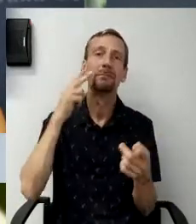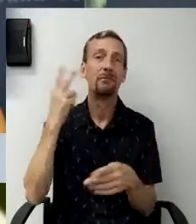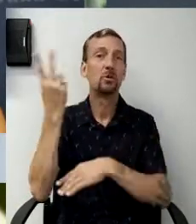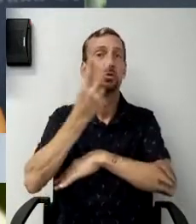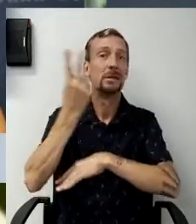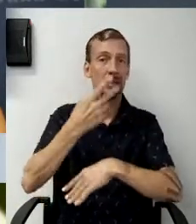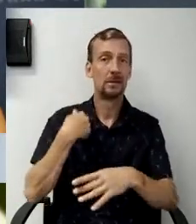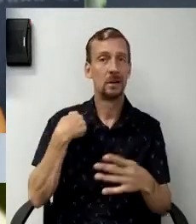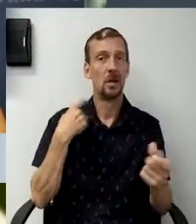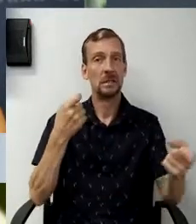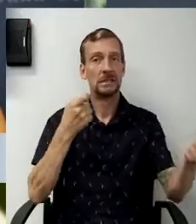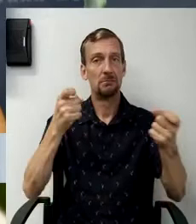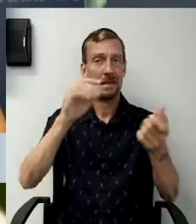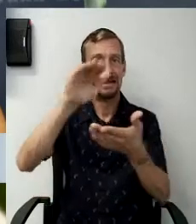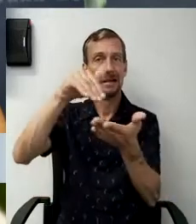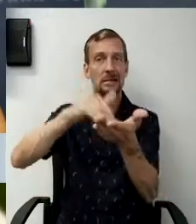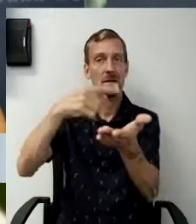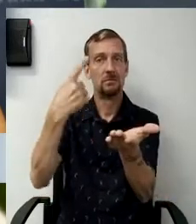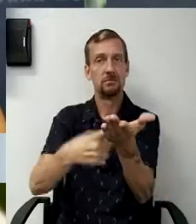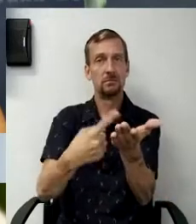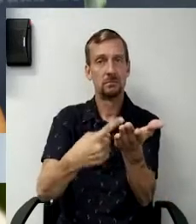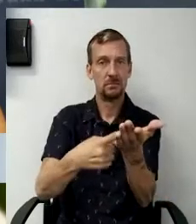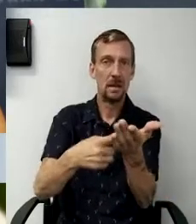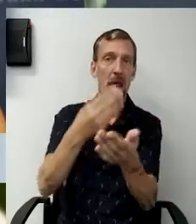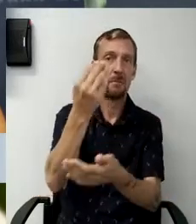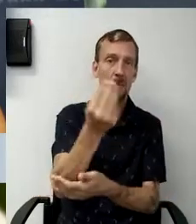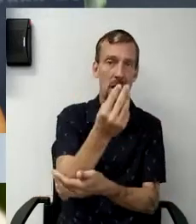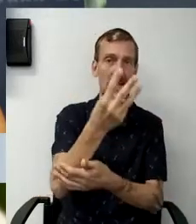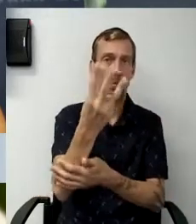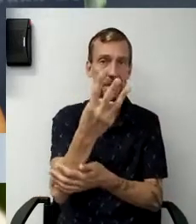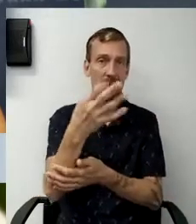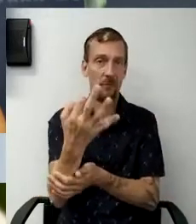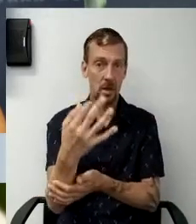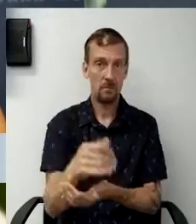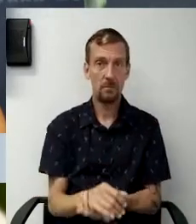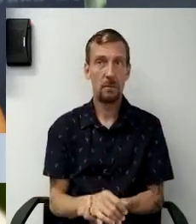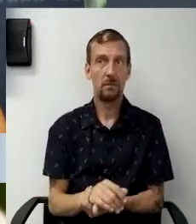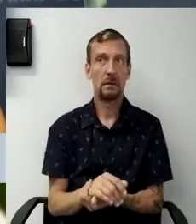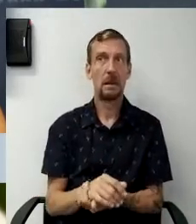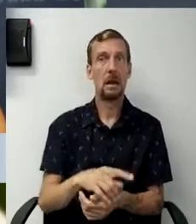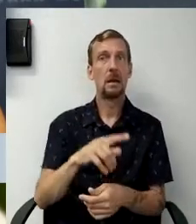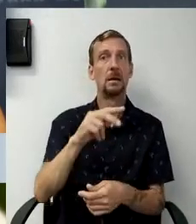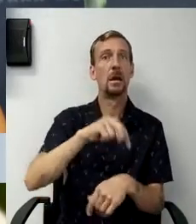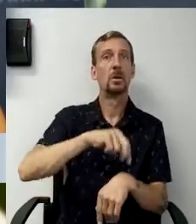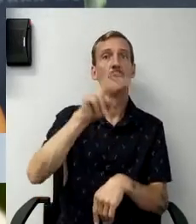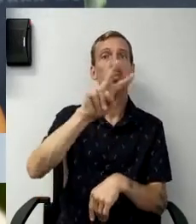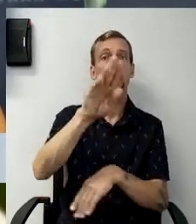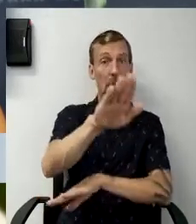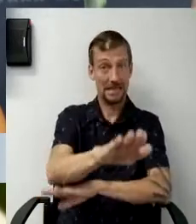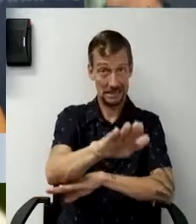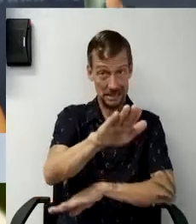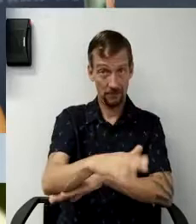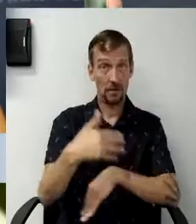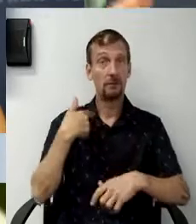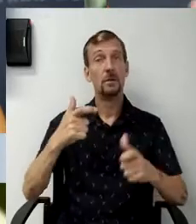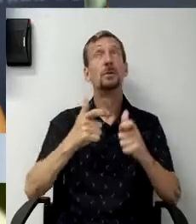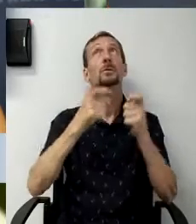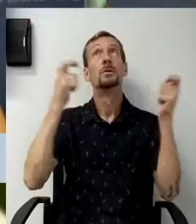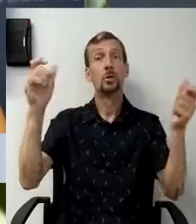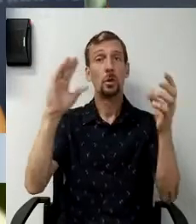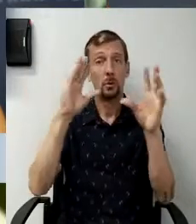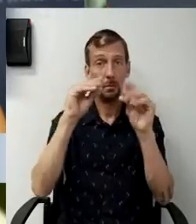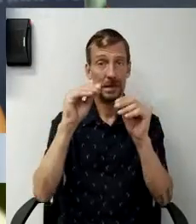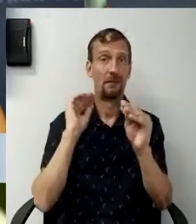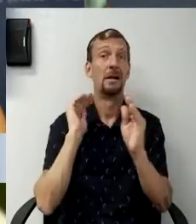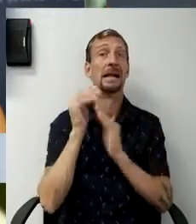center meets at 11 o'clock every single Monday, Wednesday, Friday, and then at 2 o'clock this afternoon we have an entire meeting